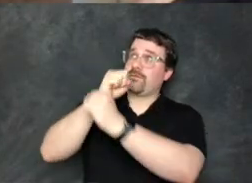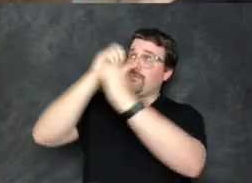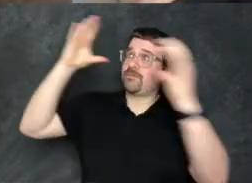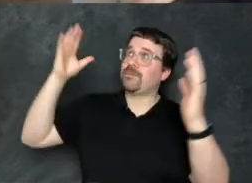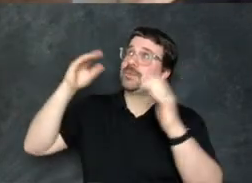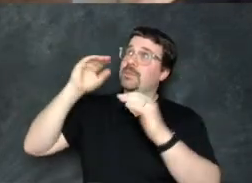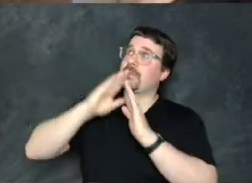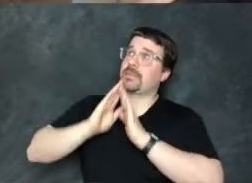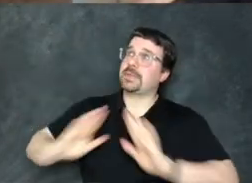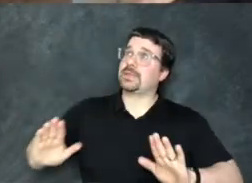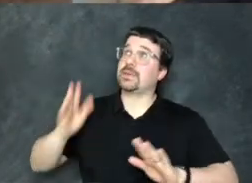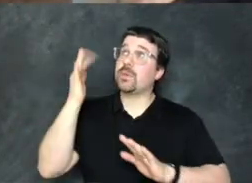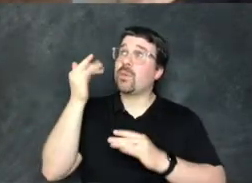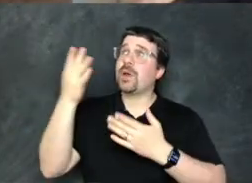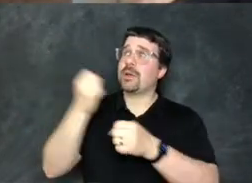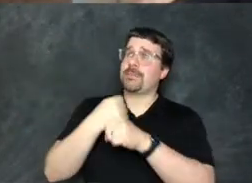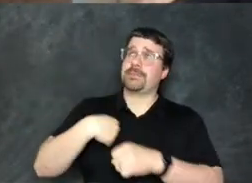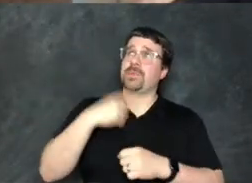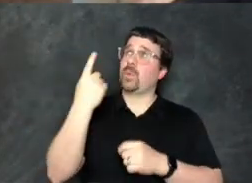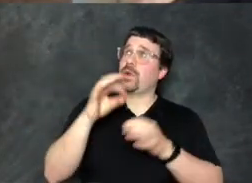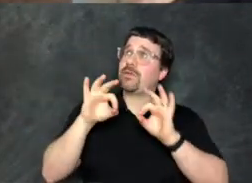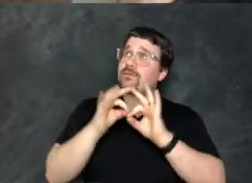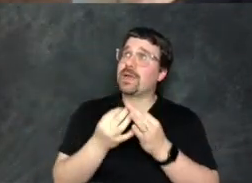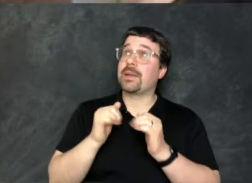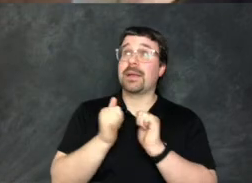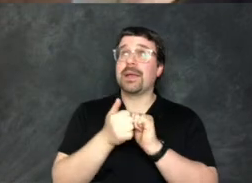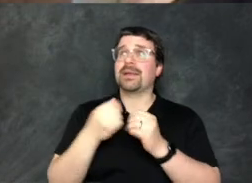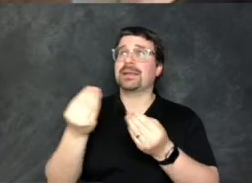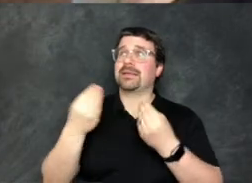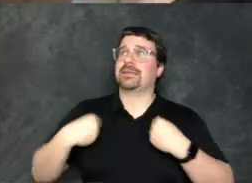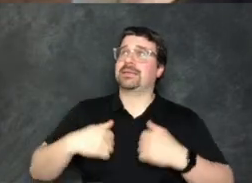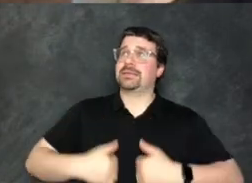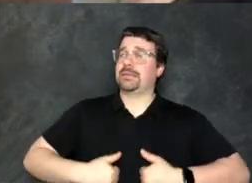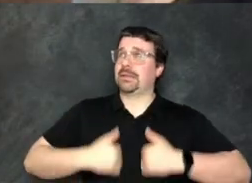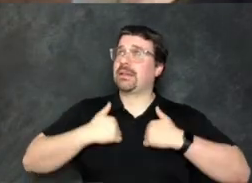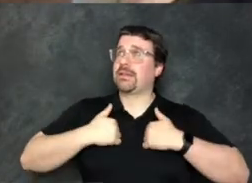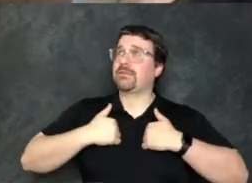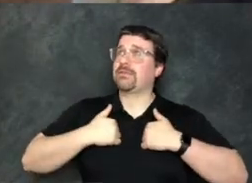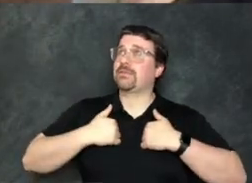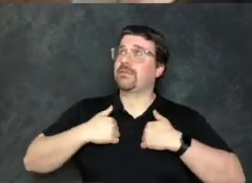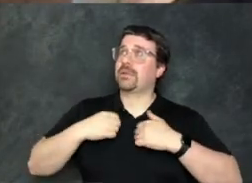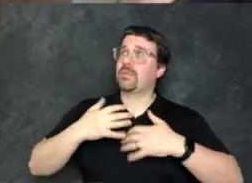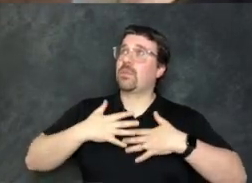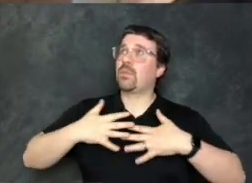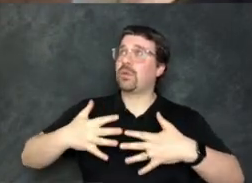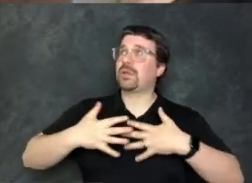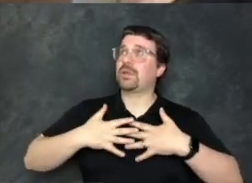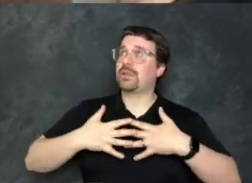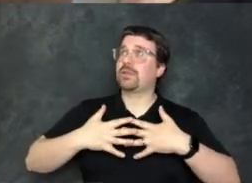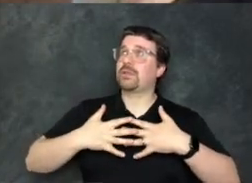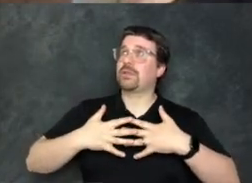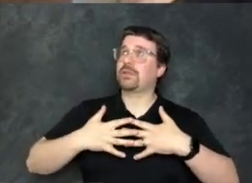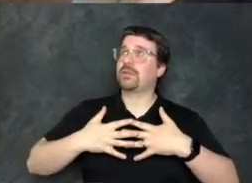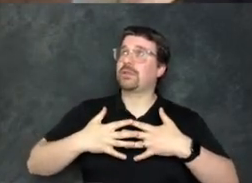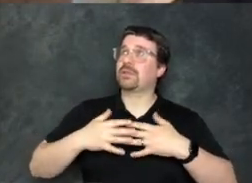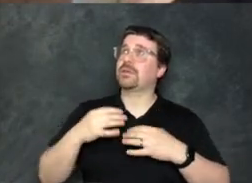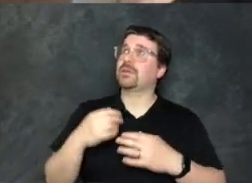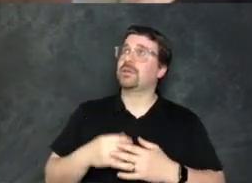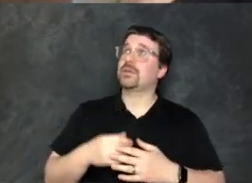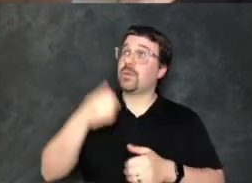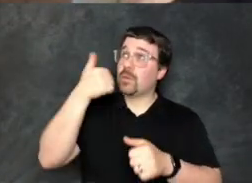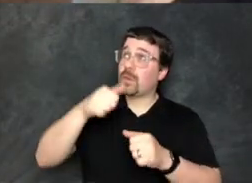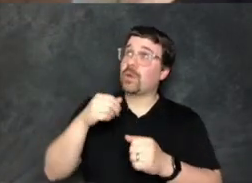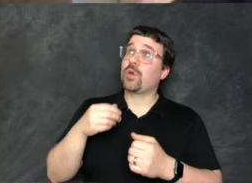of peace, for you have made us one family by giving us life and breath.